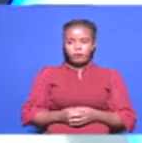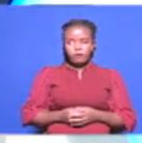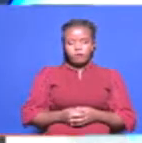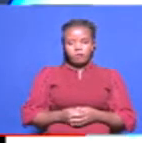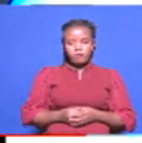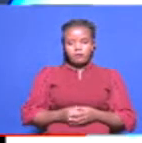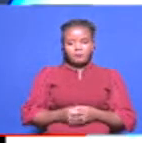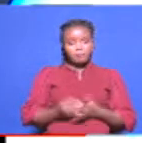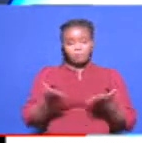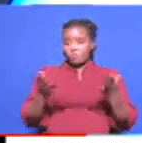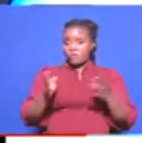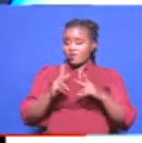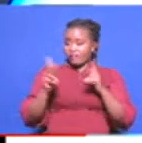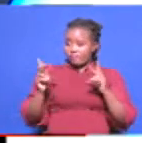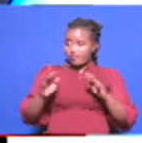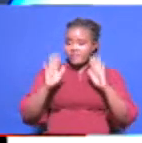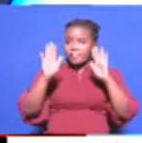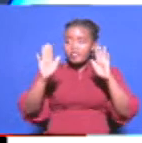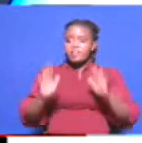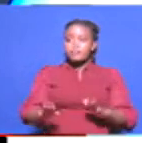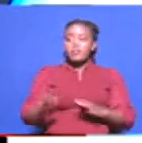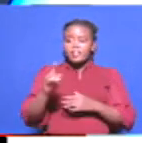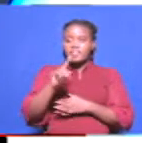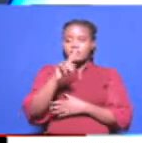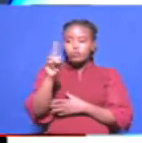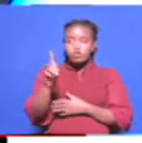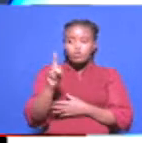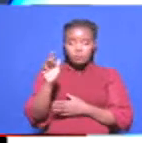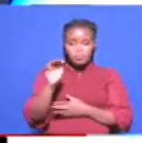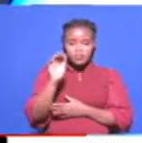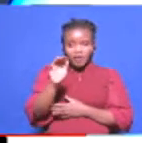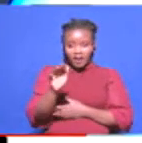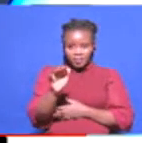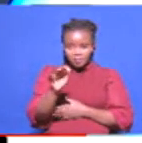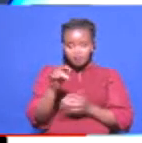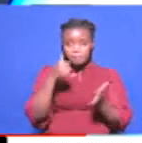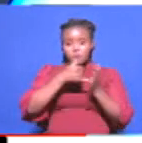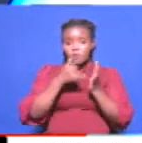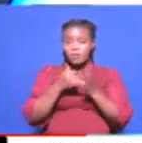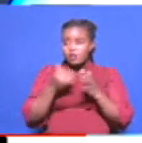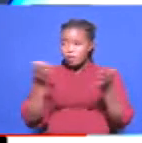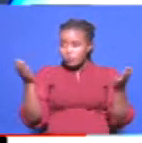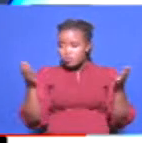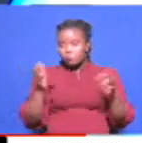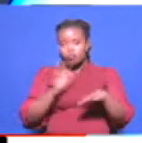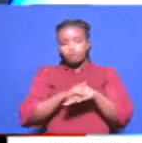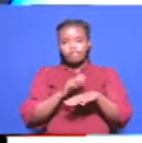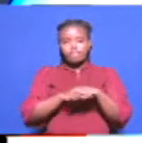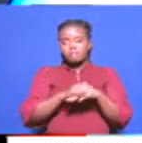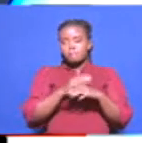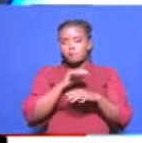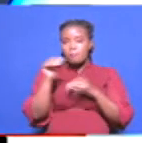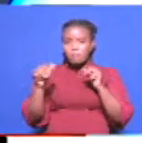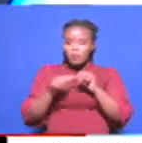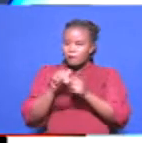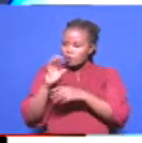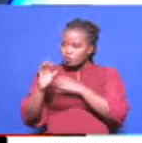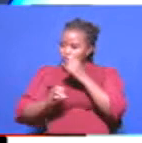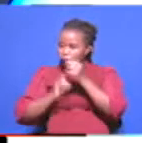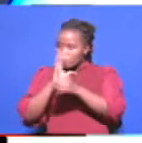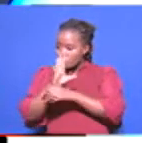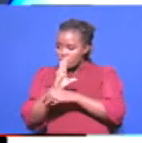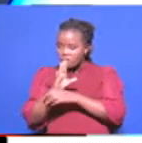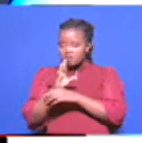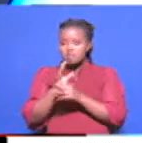Pertinent questions there being asked by Jacqueline Masharia. Great reporting there. The movie